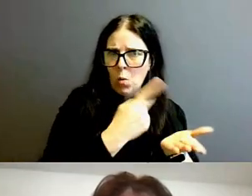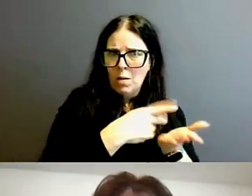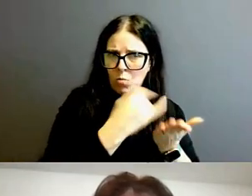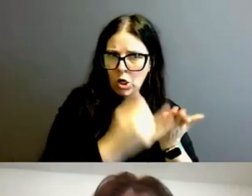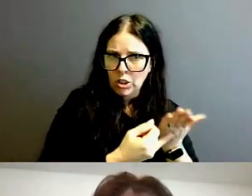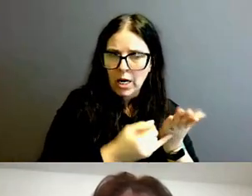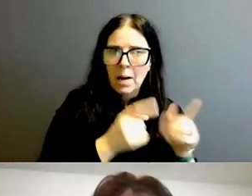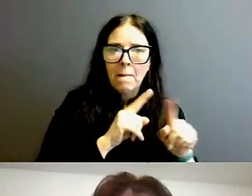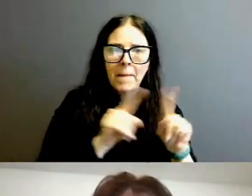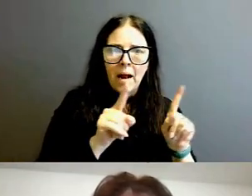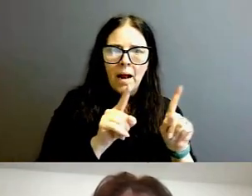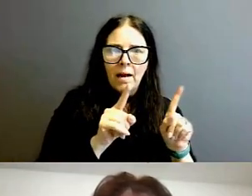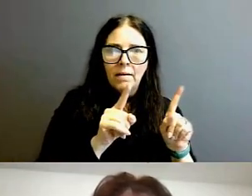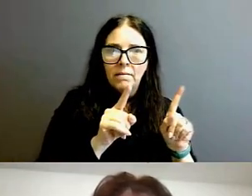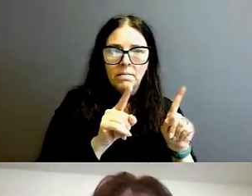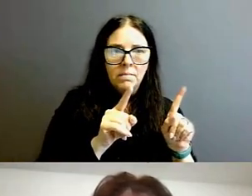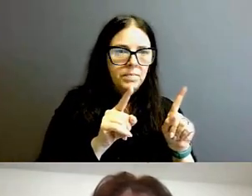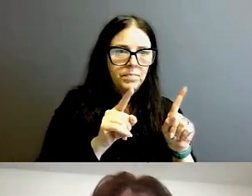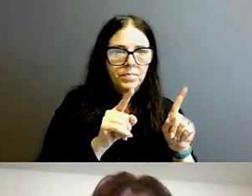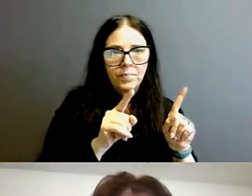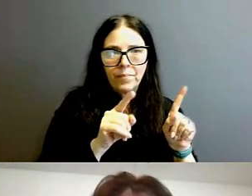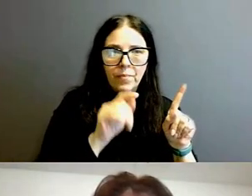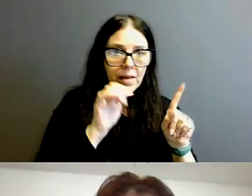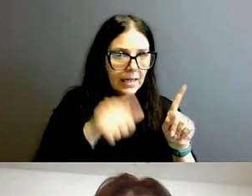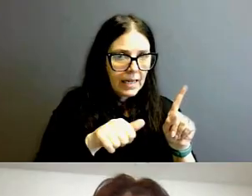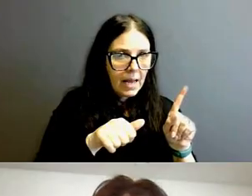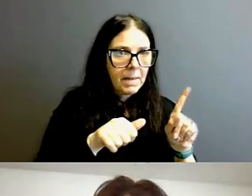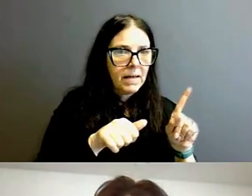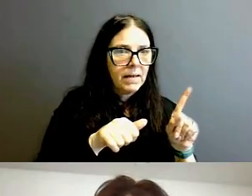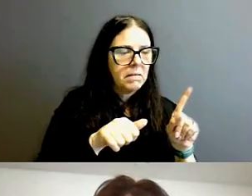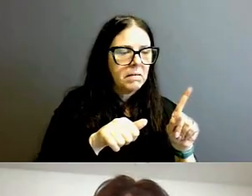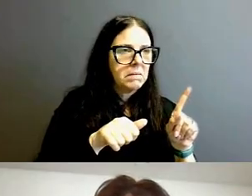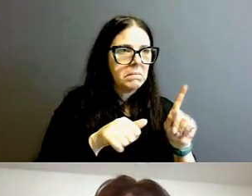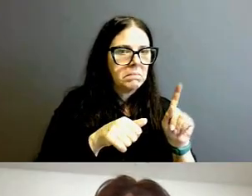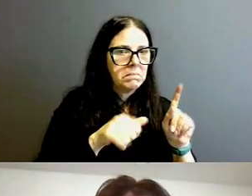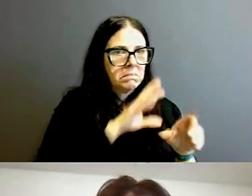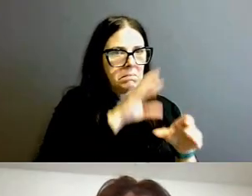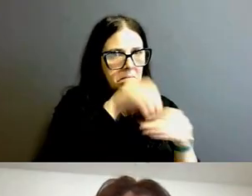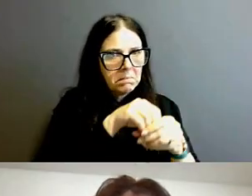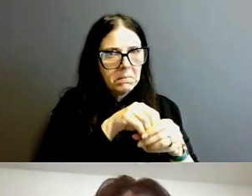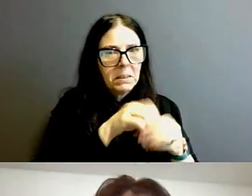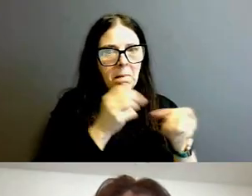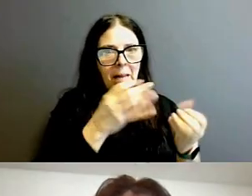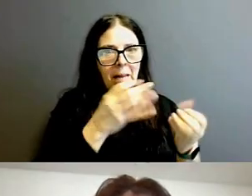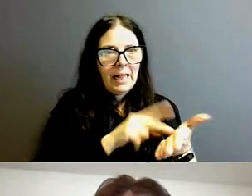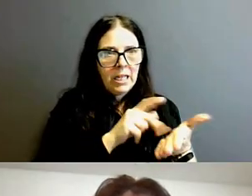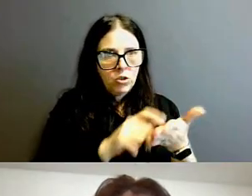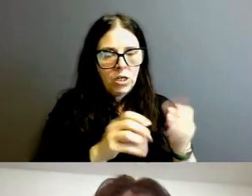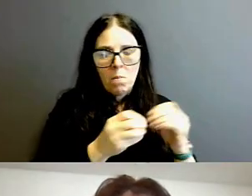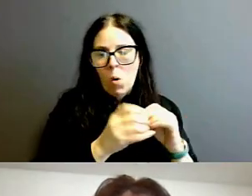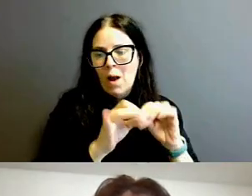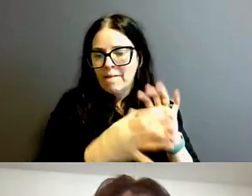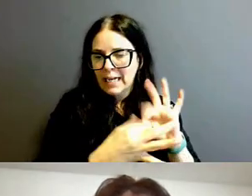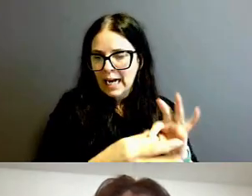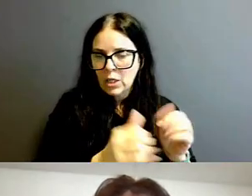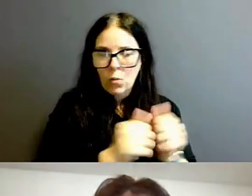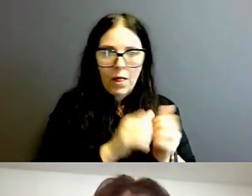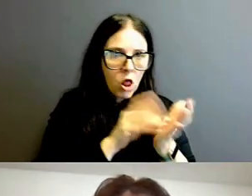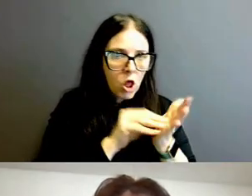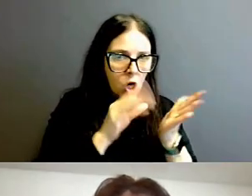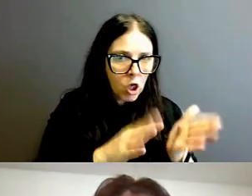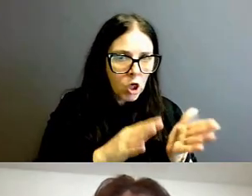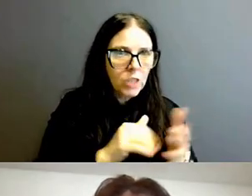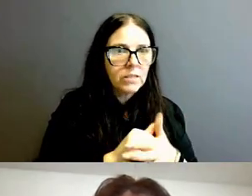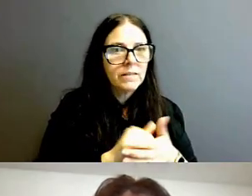again, those can be organized or introduced in many literacy programs more as connecting with the learners, quick